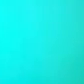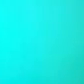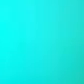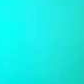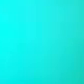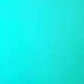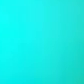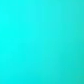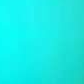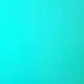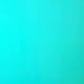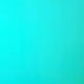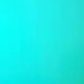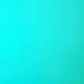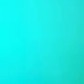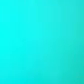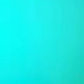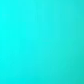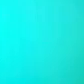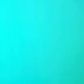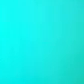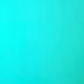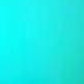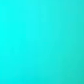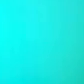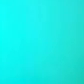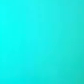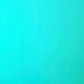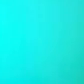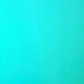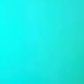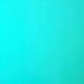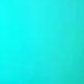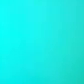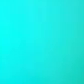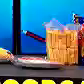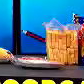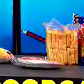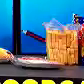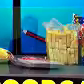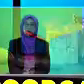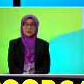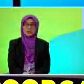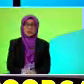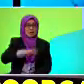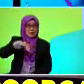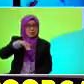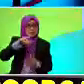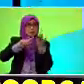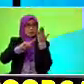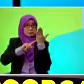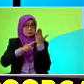Presin 181. Thank you, teacher, for also coming with us in our episode today. All right, so before we proceed, teacher, I